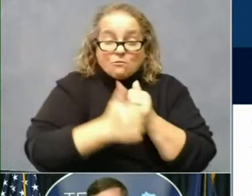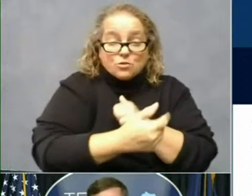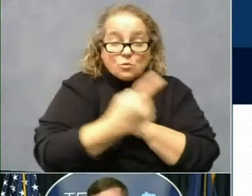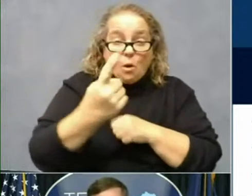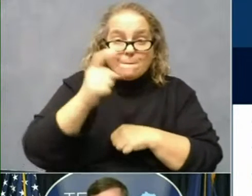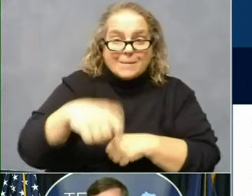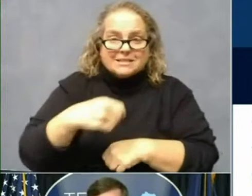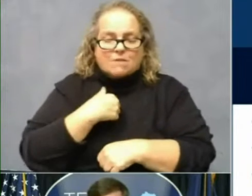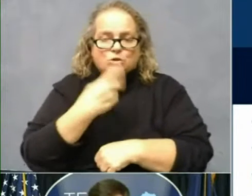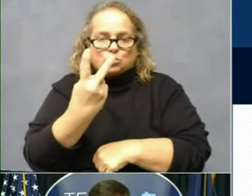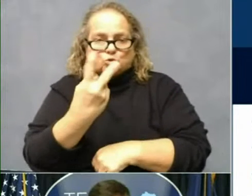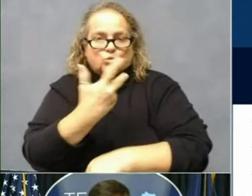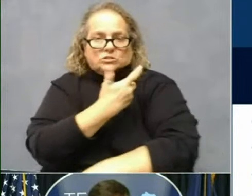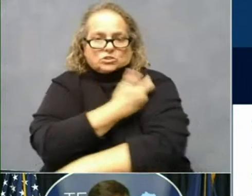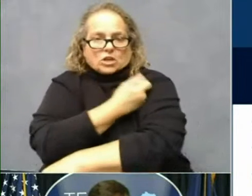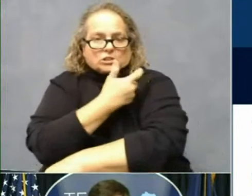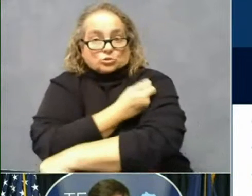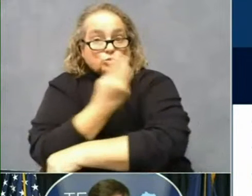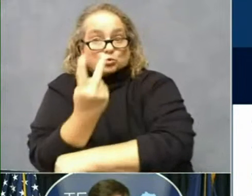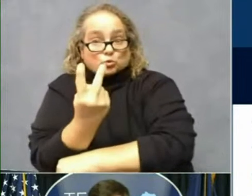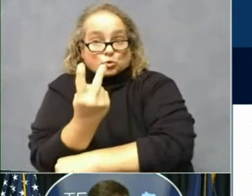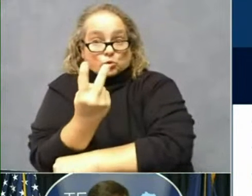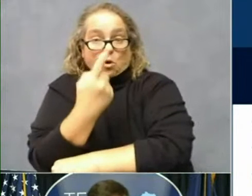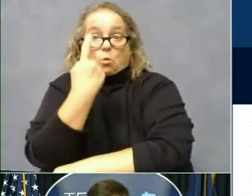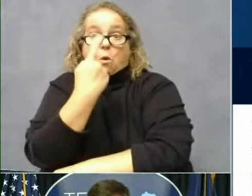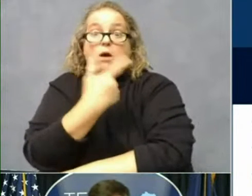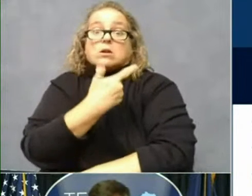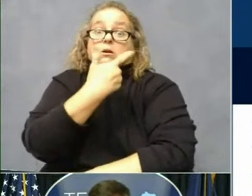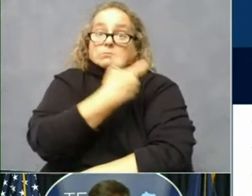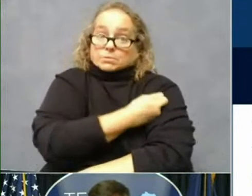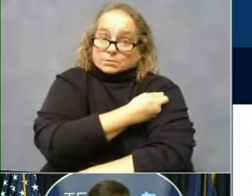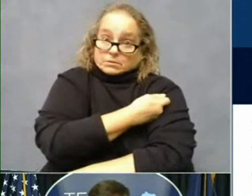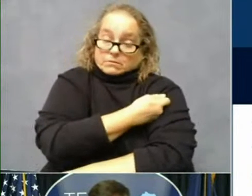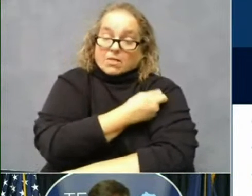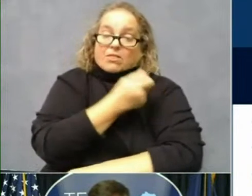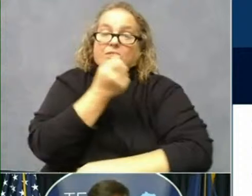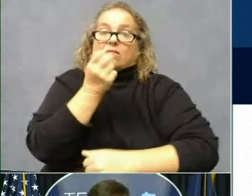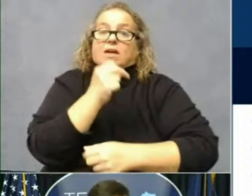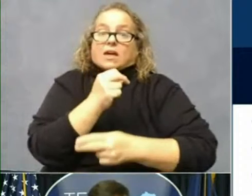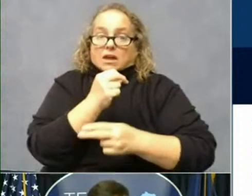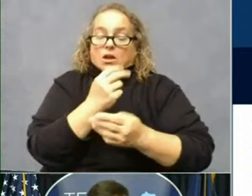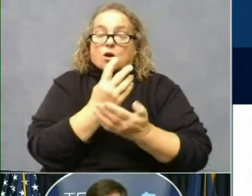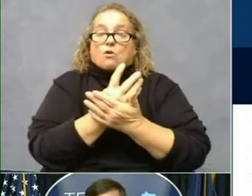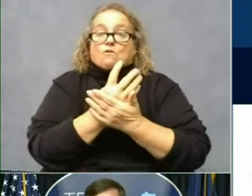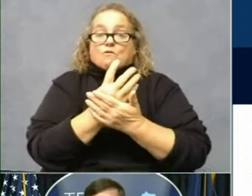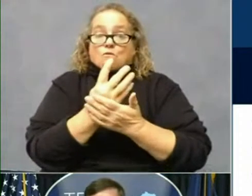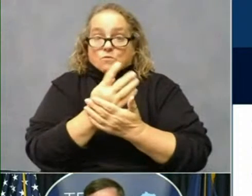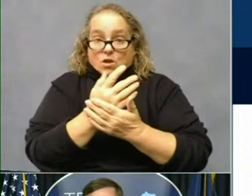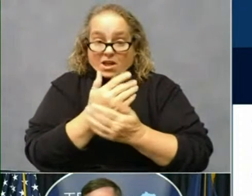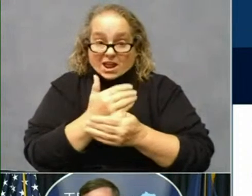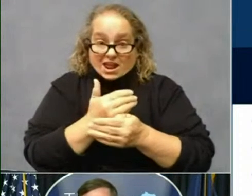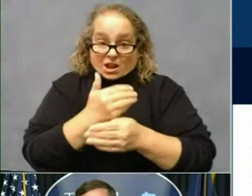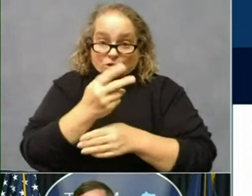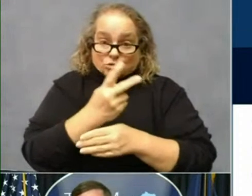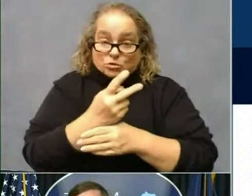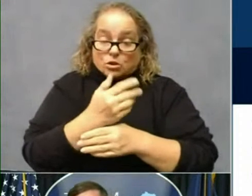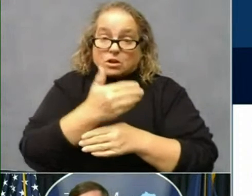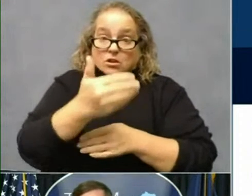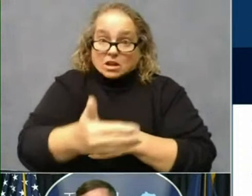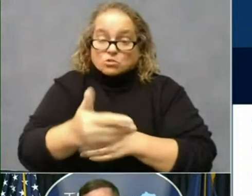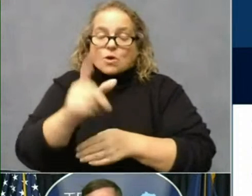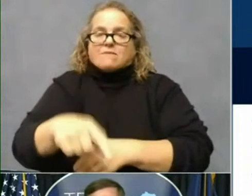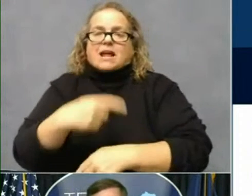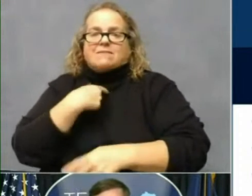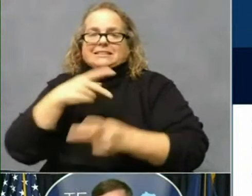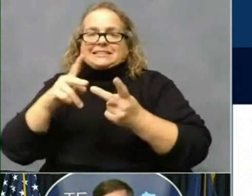when it needs to be provided. And it's 4 weeks after the Moderna. Now, what's not shown on here is we believe